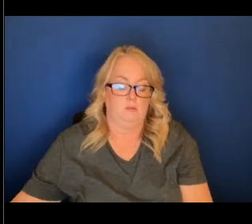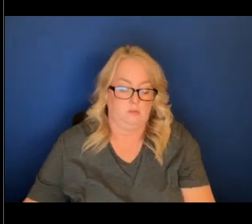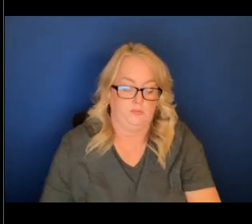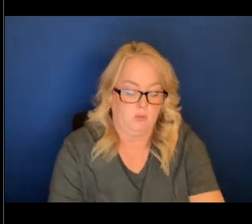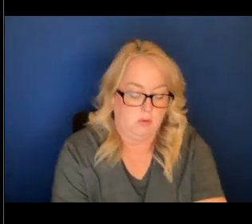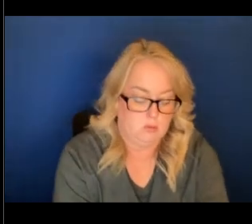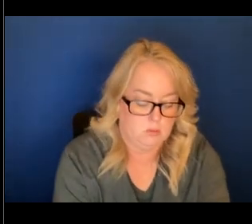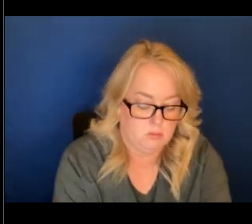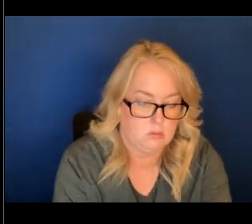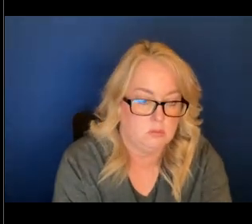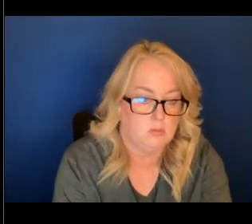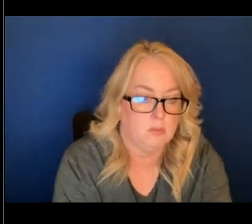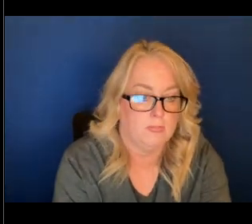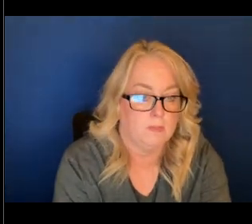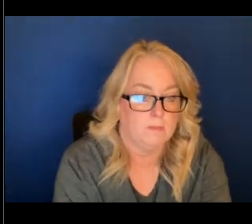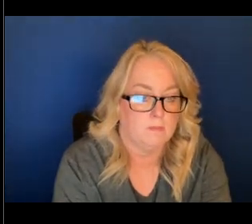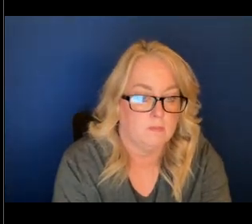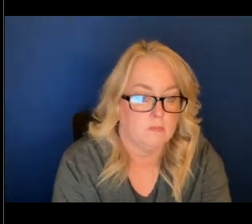appliance.